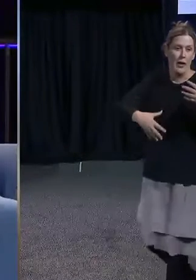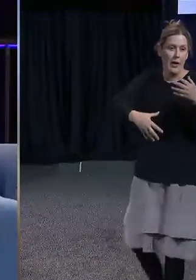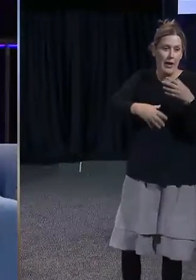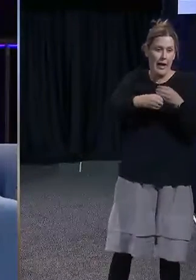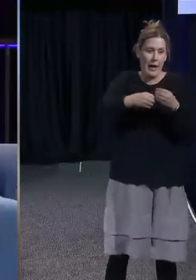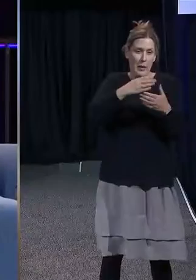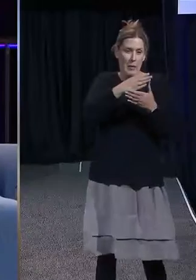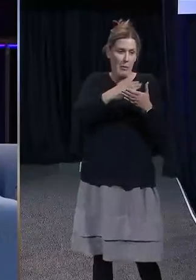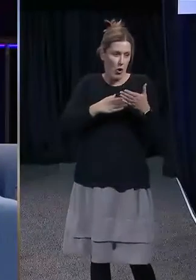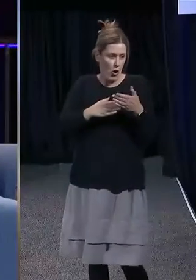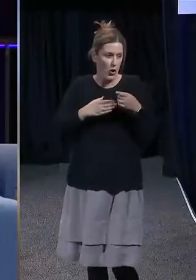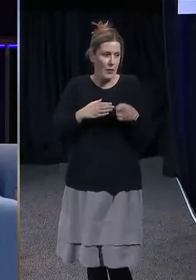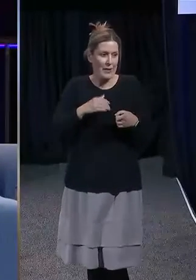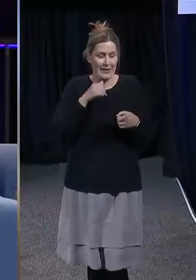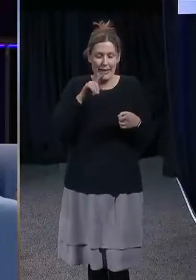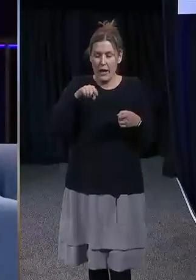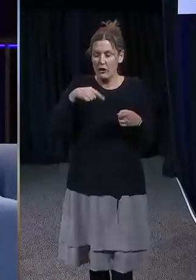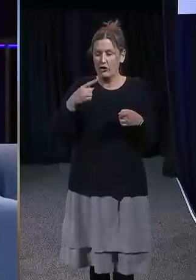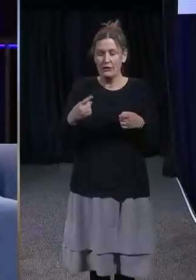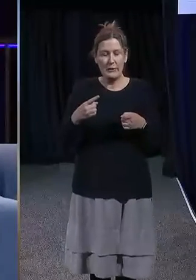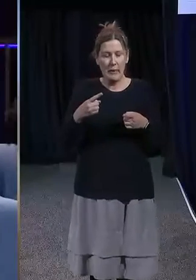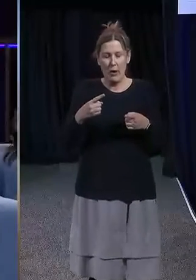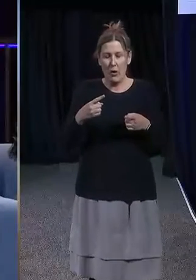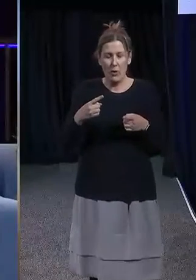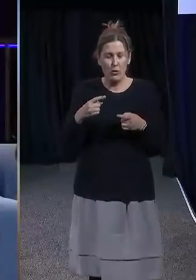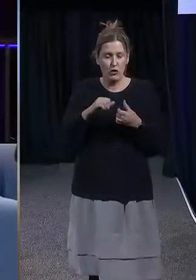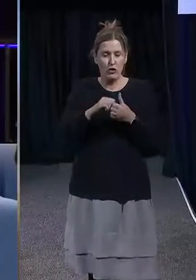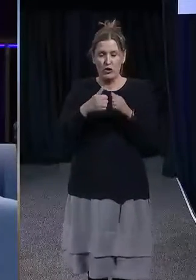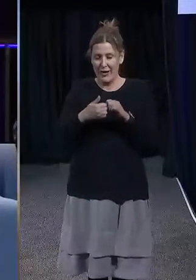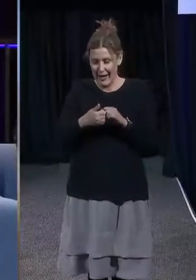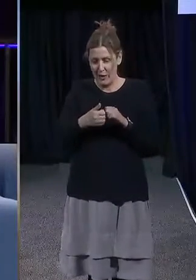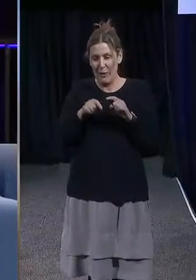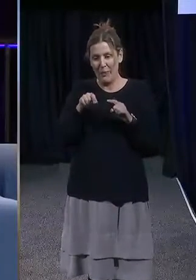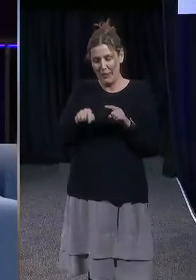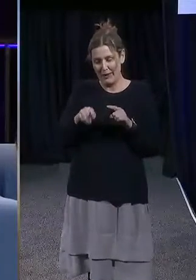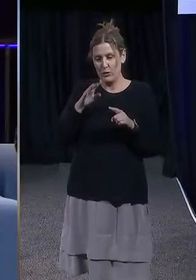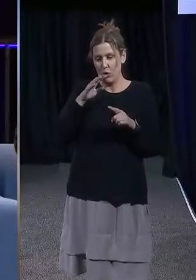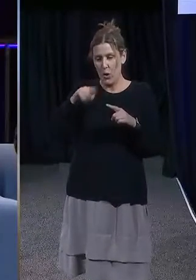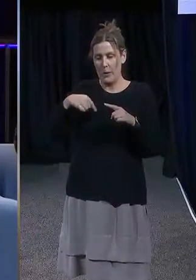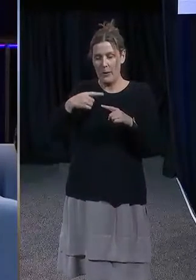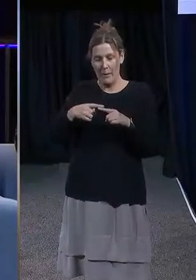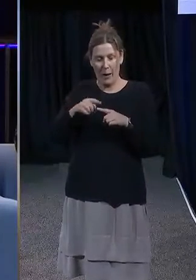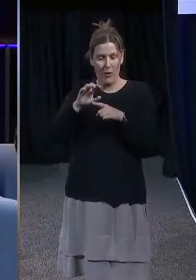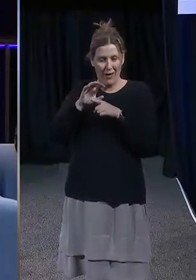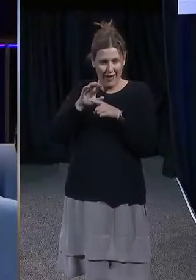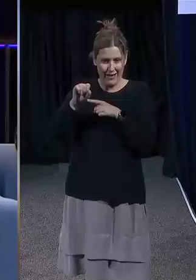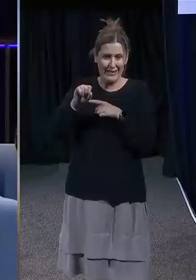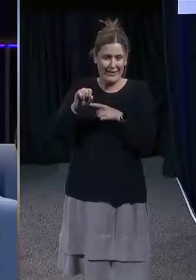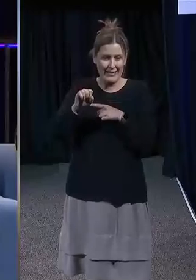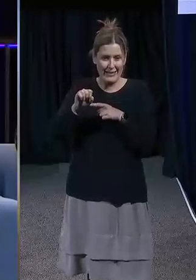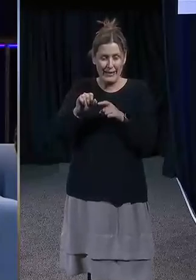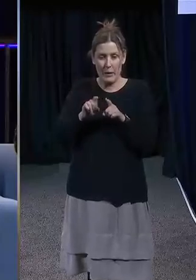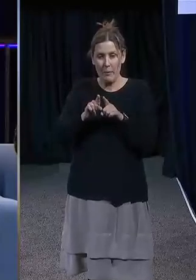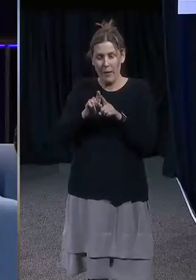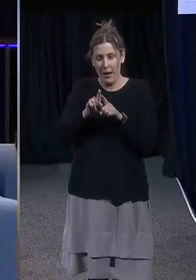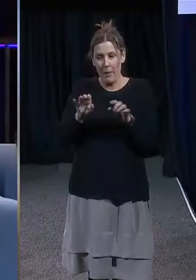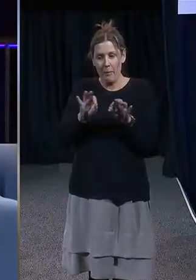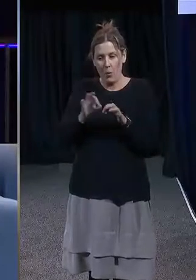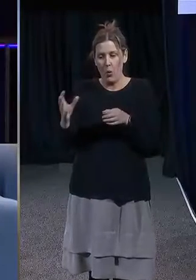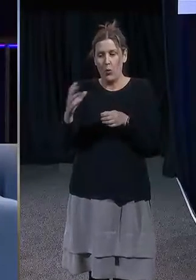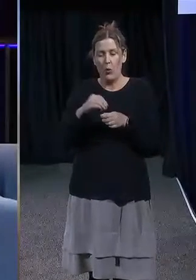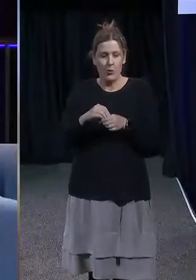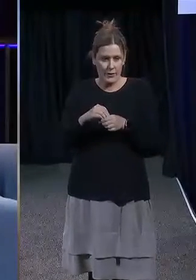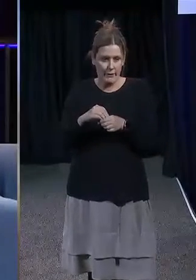moving away from excellence. This is about excellence and inclusive excellence,